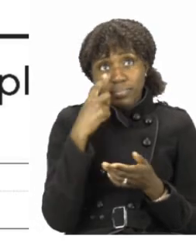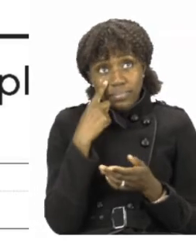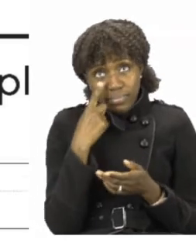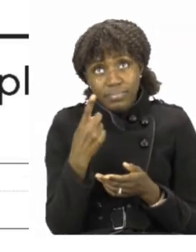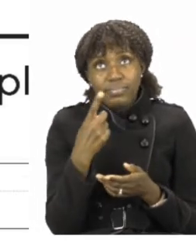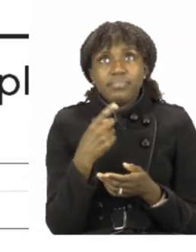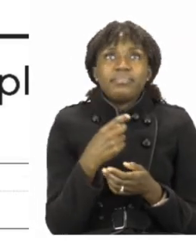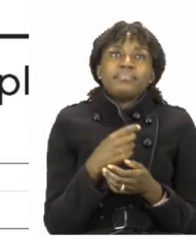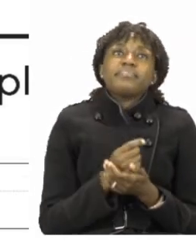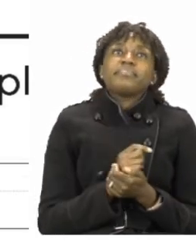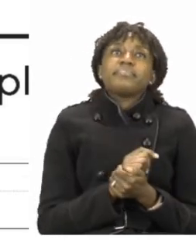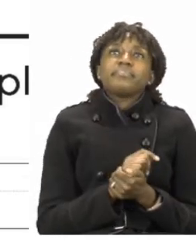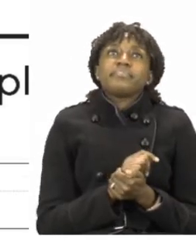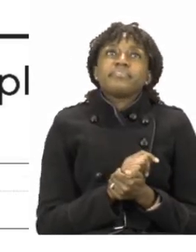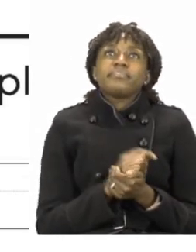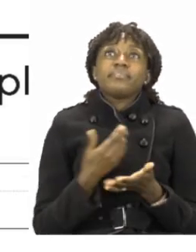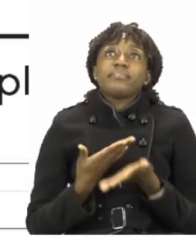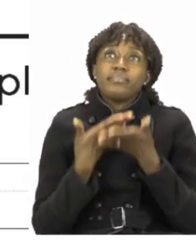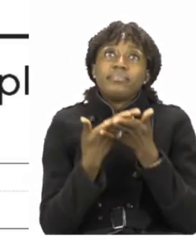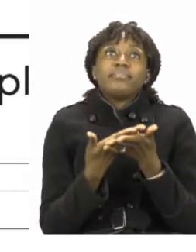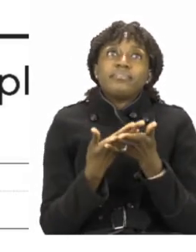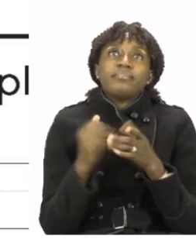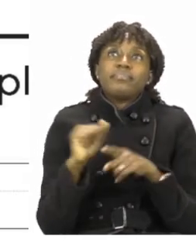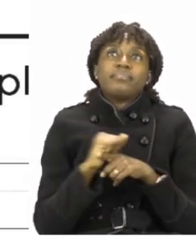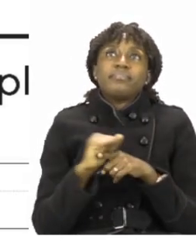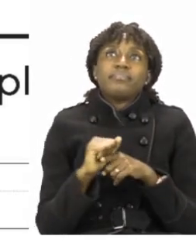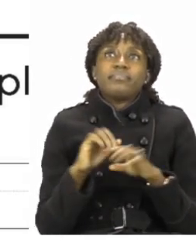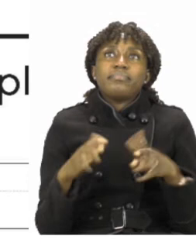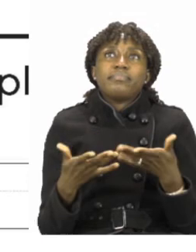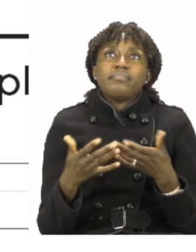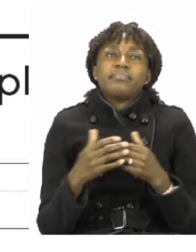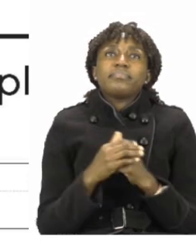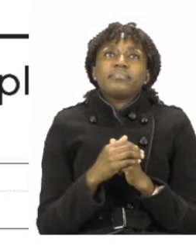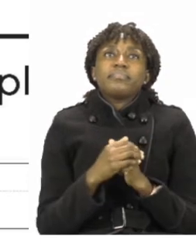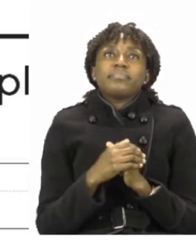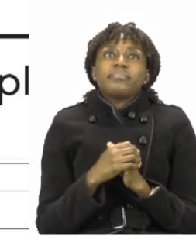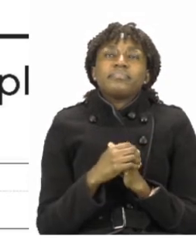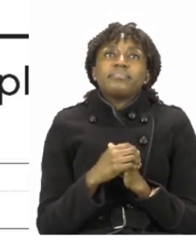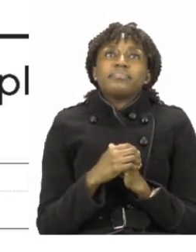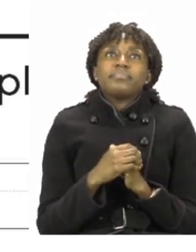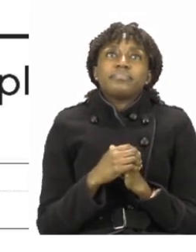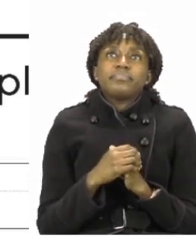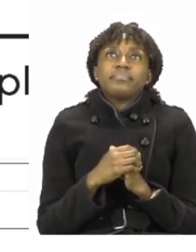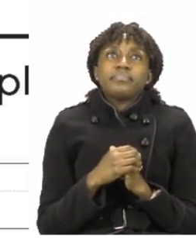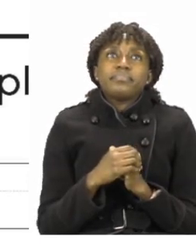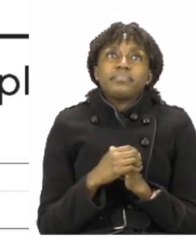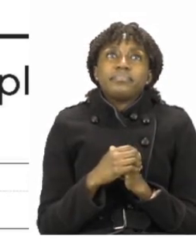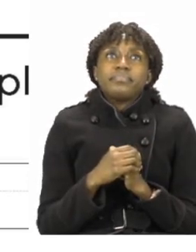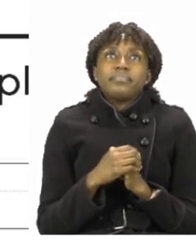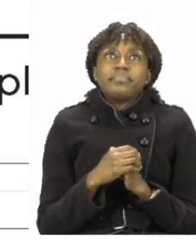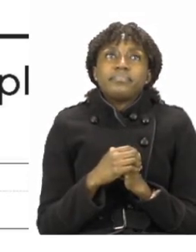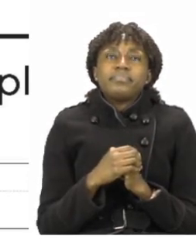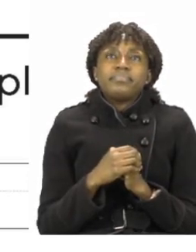see. Now I'm going to begin with the word jump on the board, and I want you to also trace in your booklet.